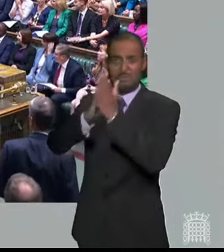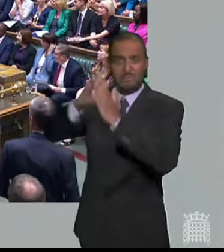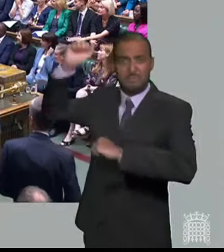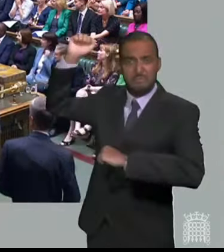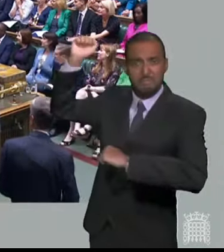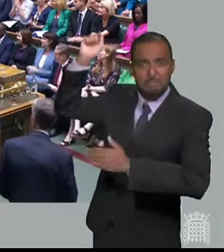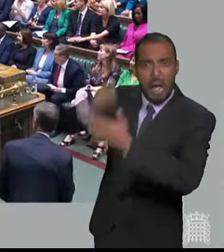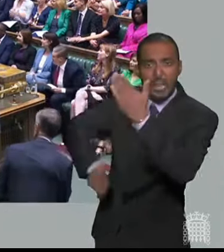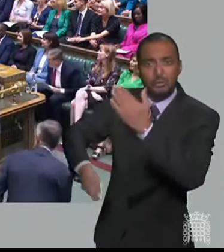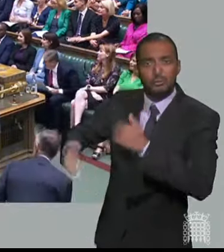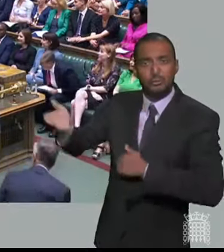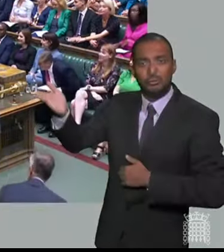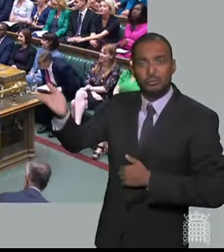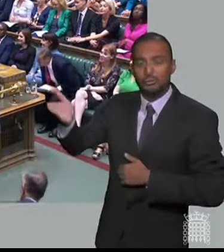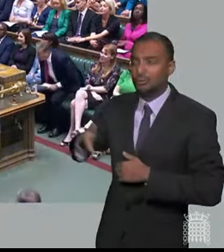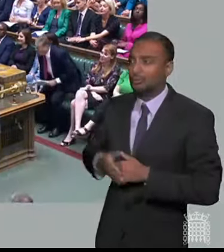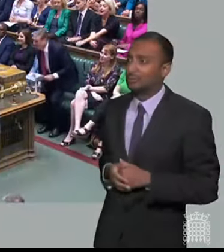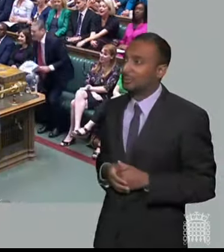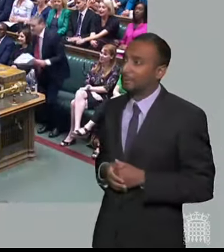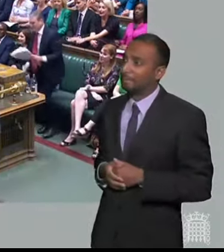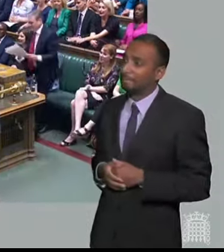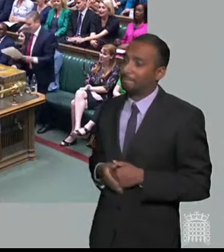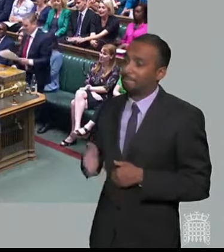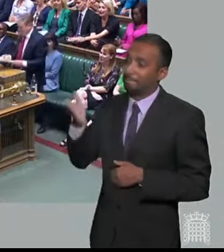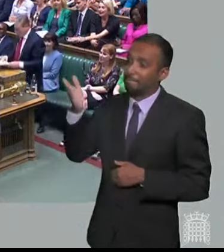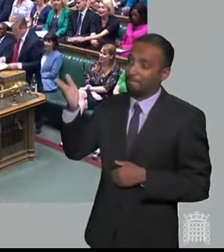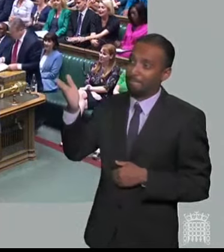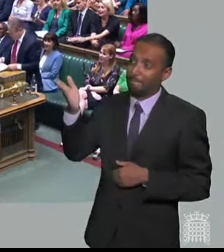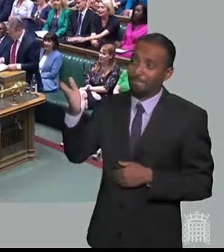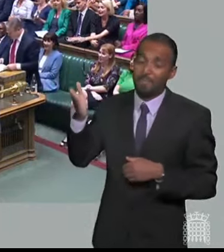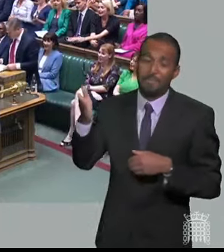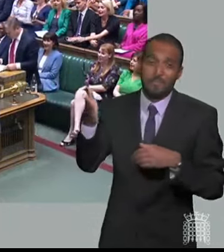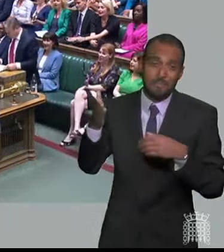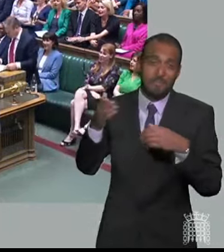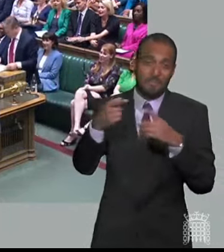We now come to the Leader of the Opposition, Keir Starmer.